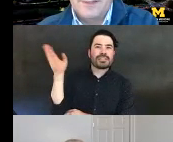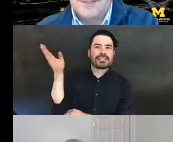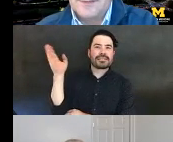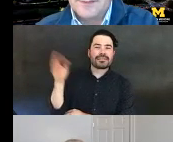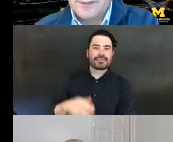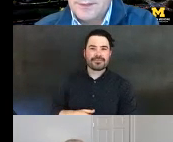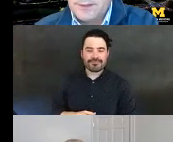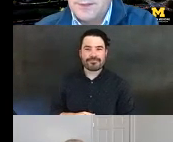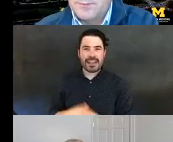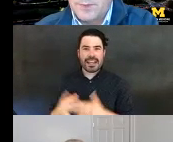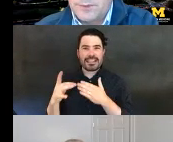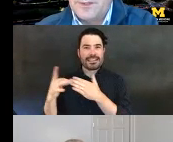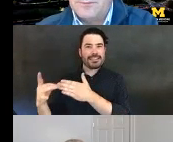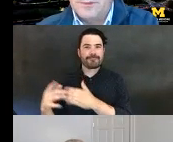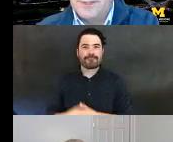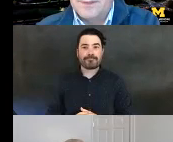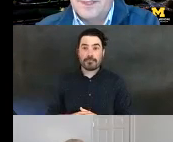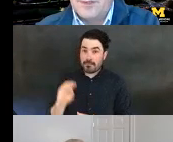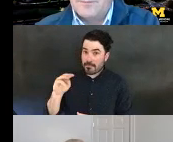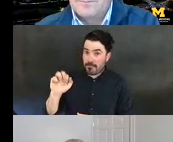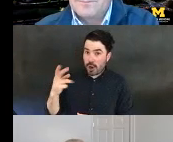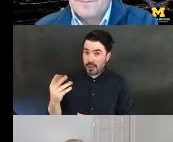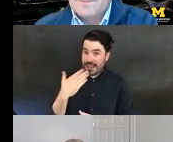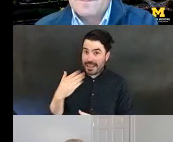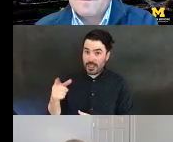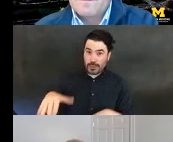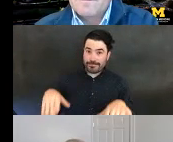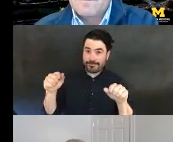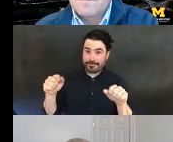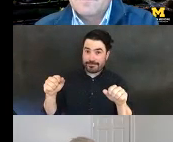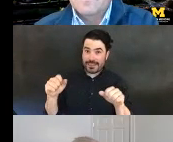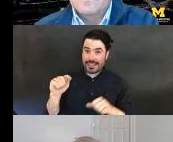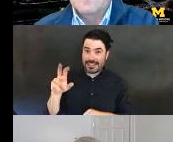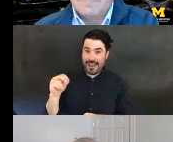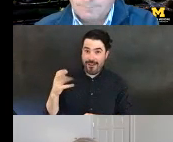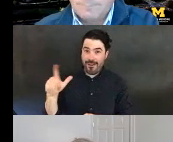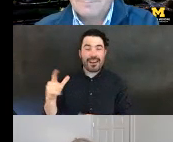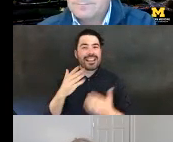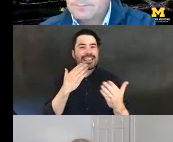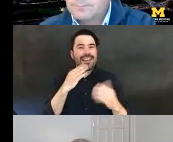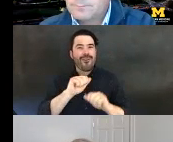and guidance. And Marshall, thank you for leading this town hall. Thank you. Thank you all.